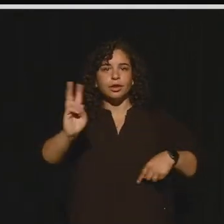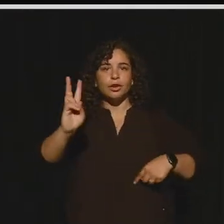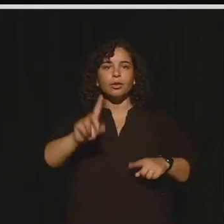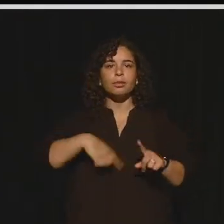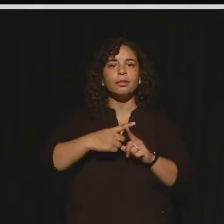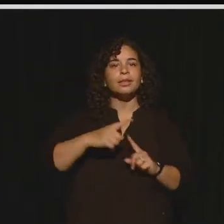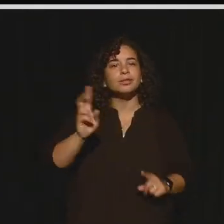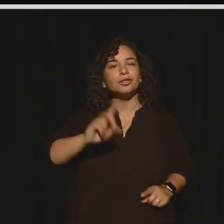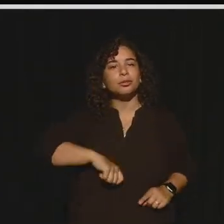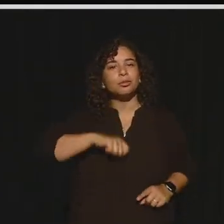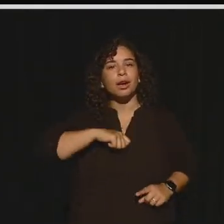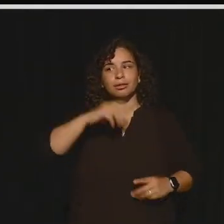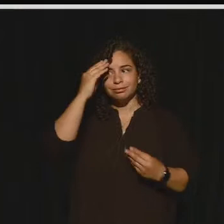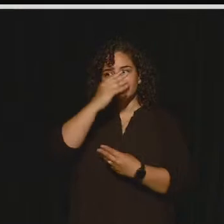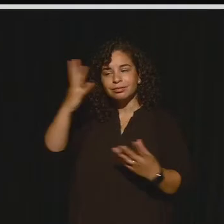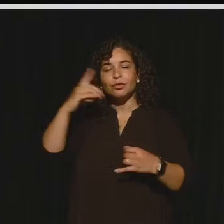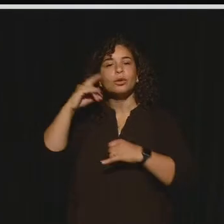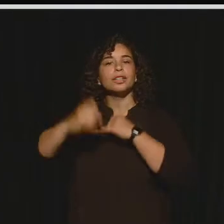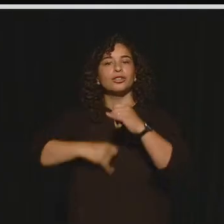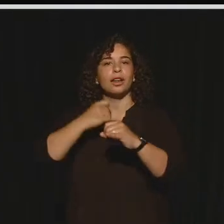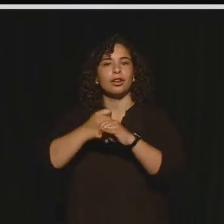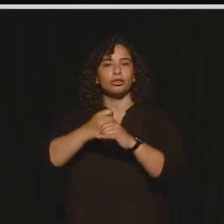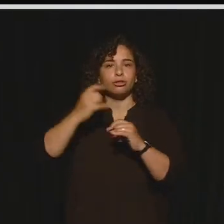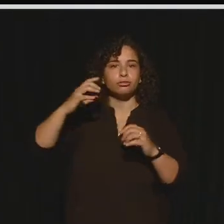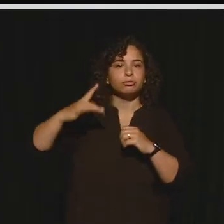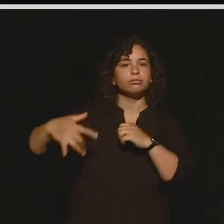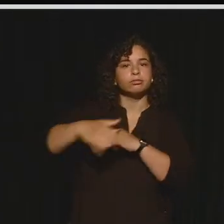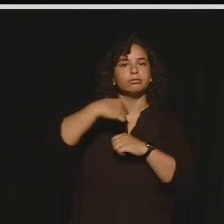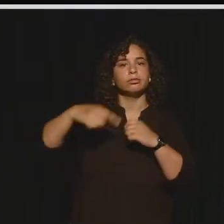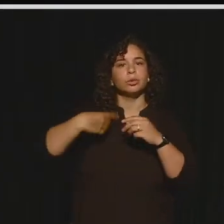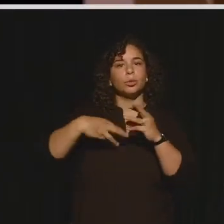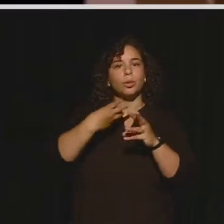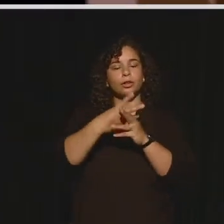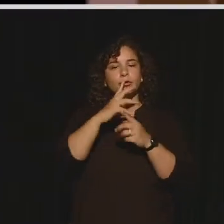Canada, Vancouver, and Vancouver Pride to the international